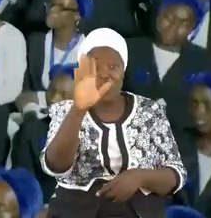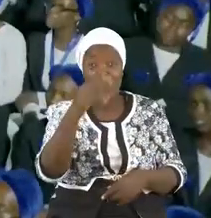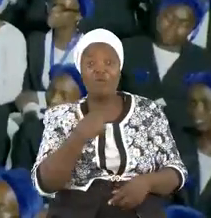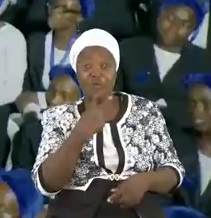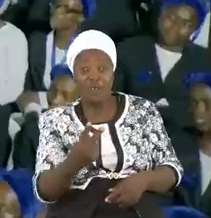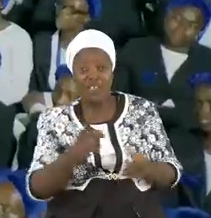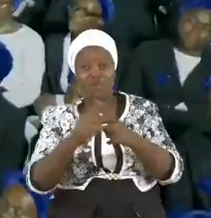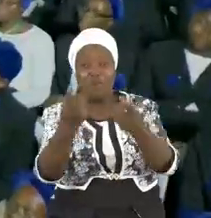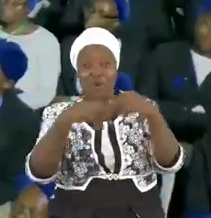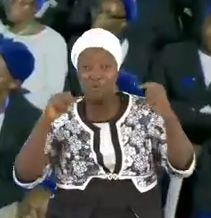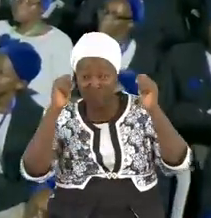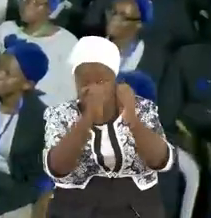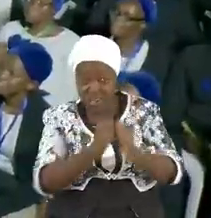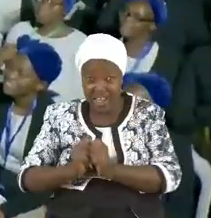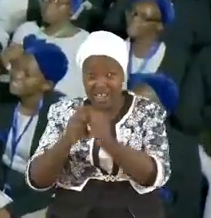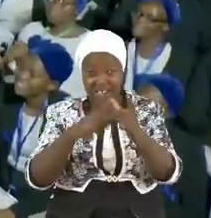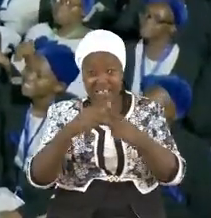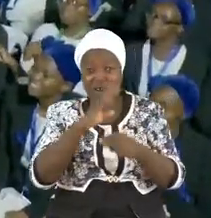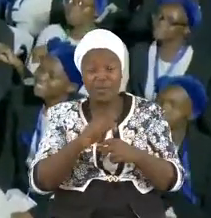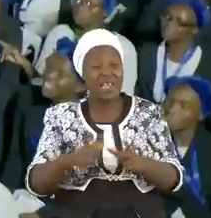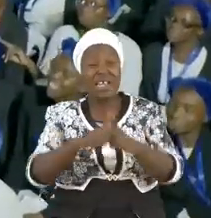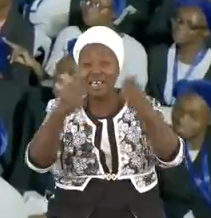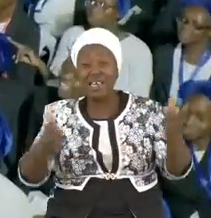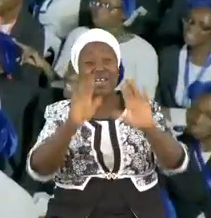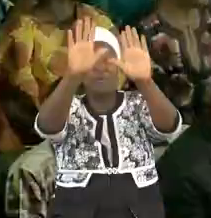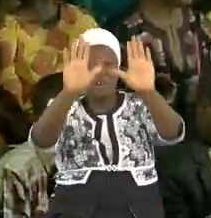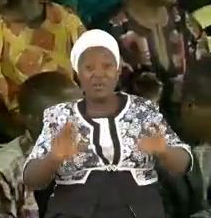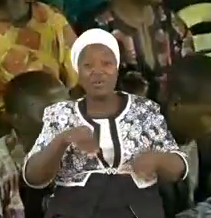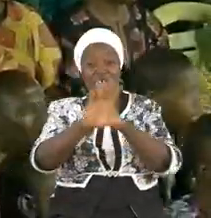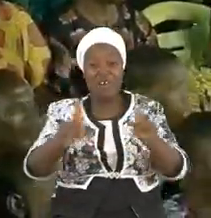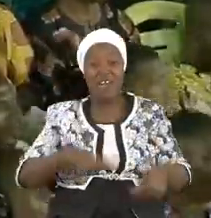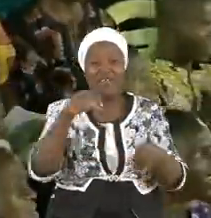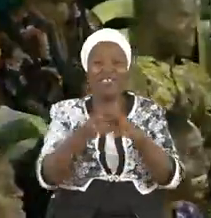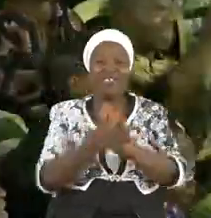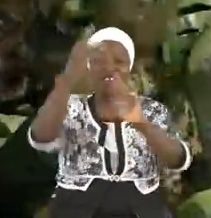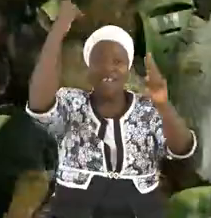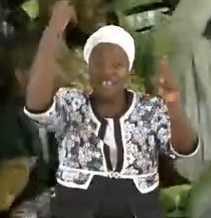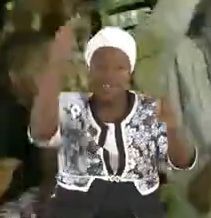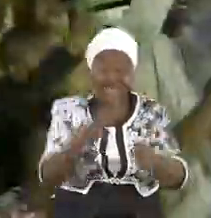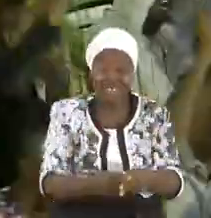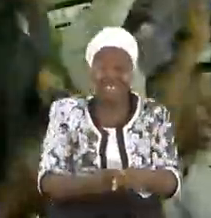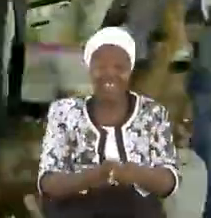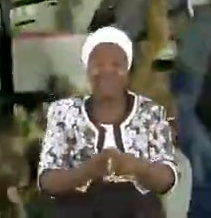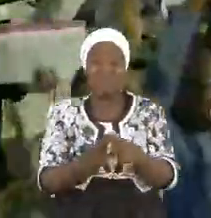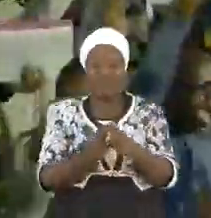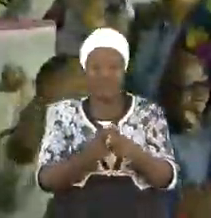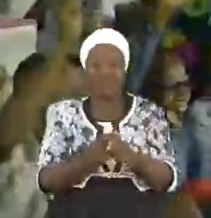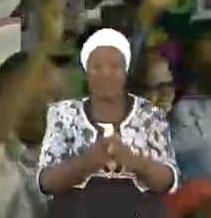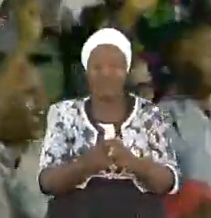then there'll be an explosion of miracle in your life, in Jesus' name.